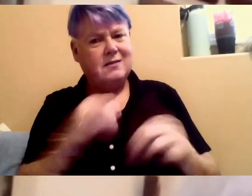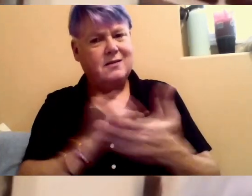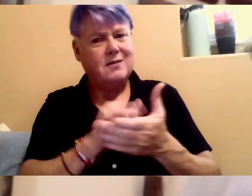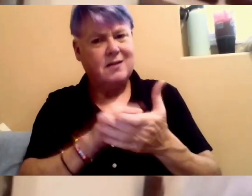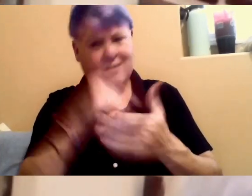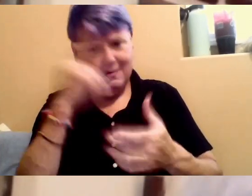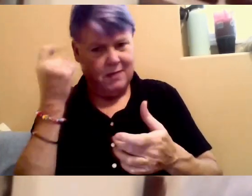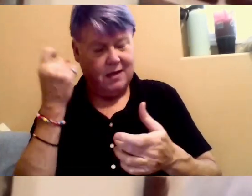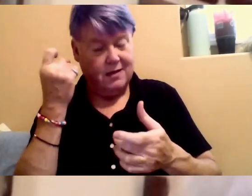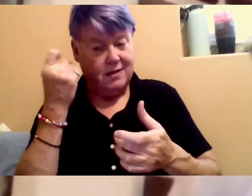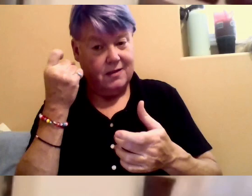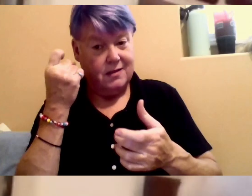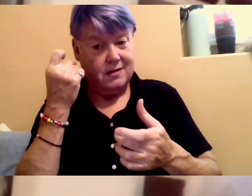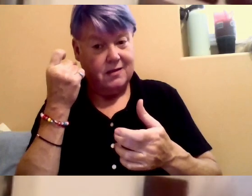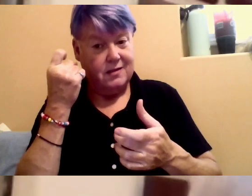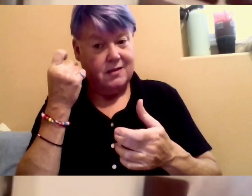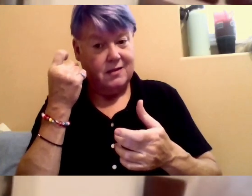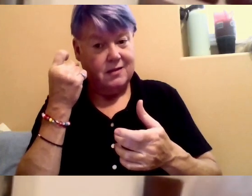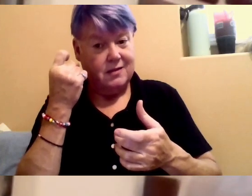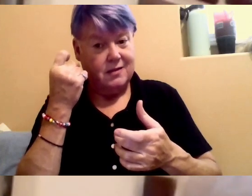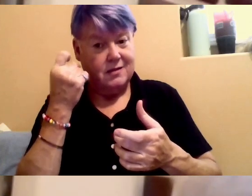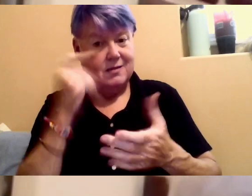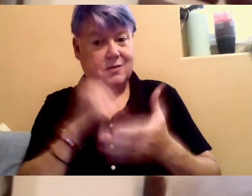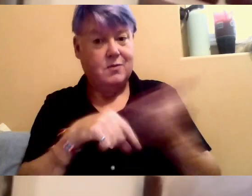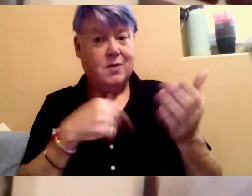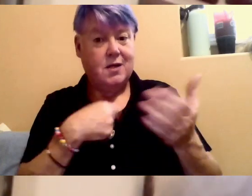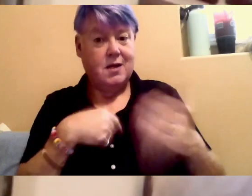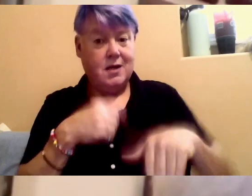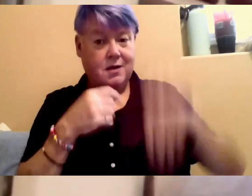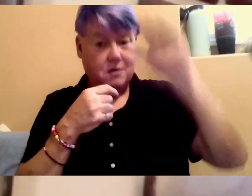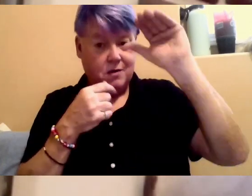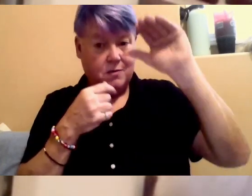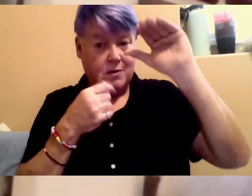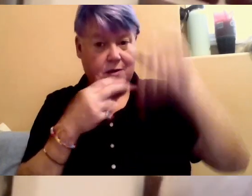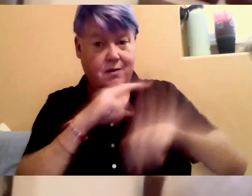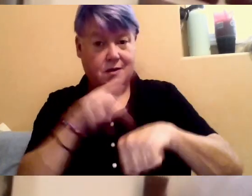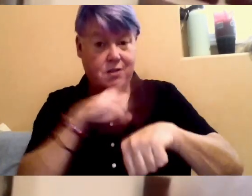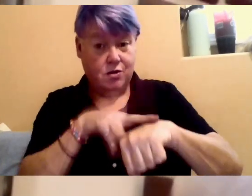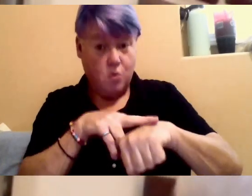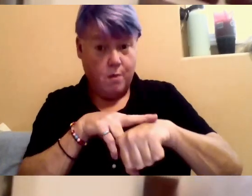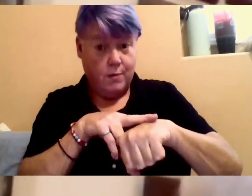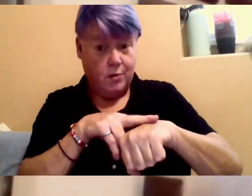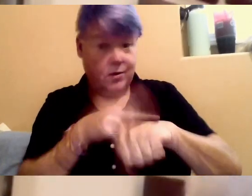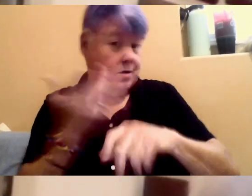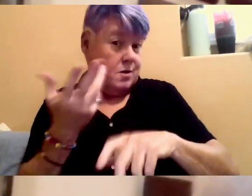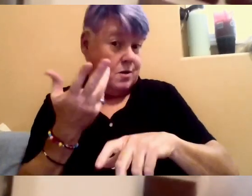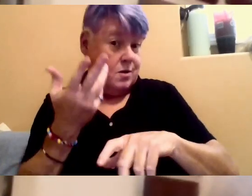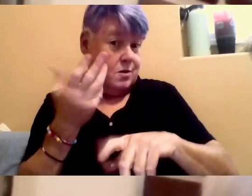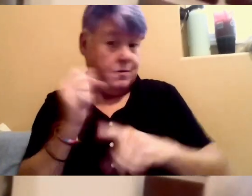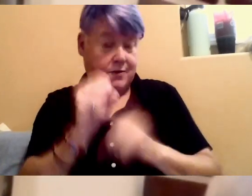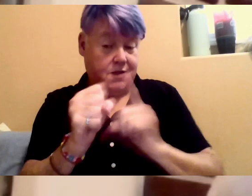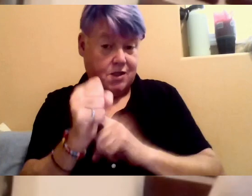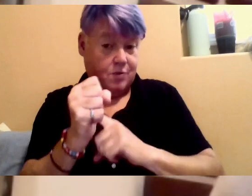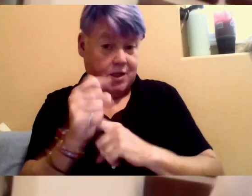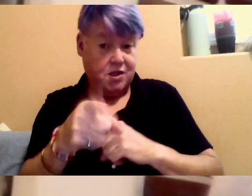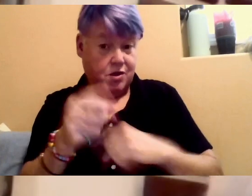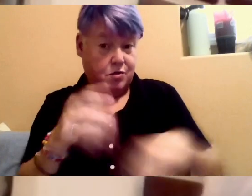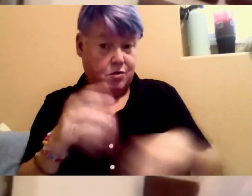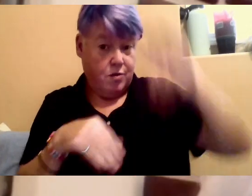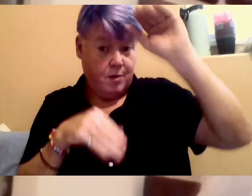because it is what I grew up with, therefore it's normal. Whatever the situation that you grew up with